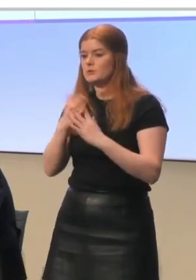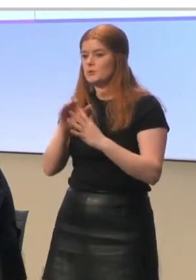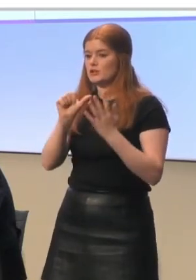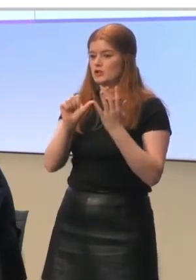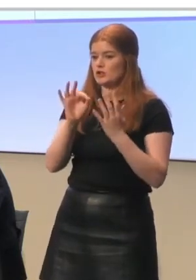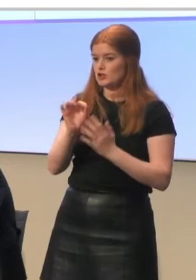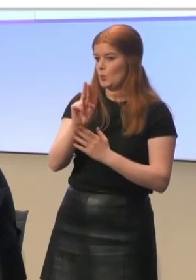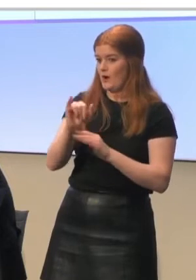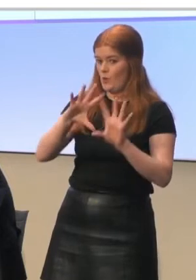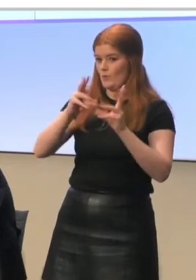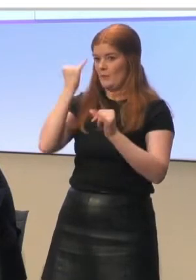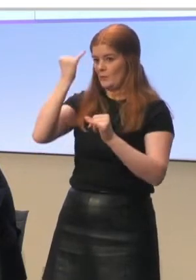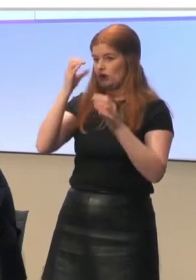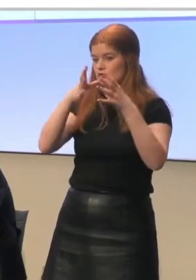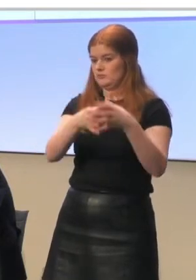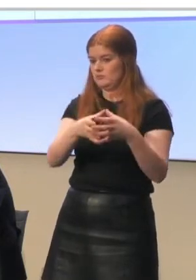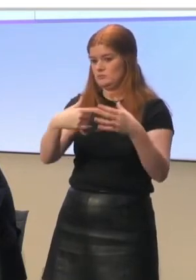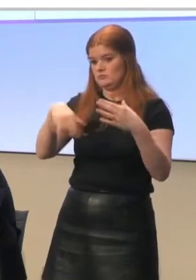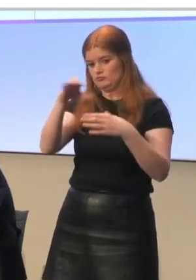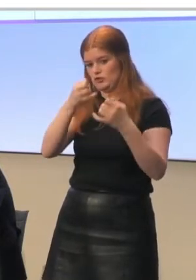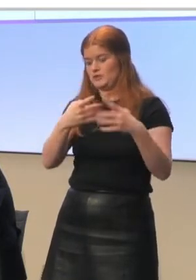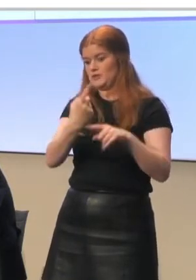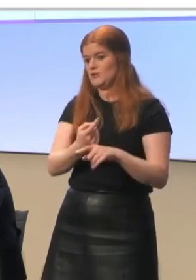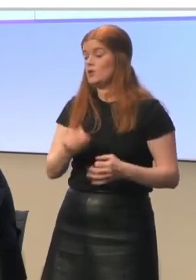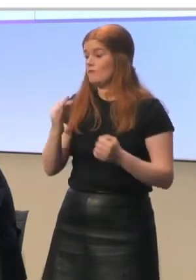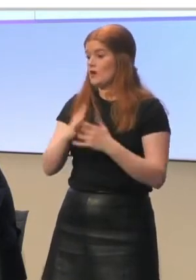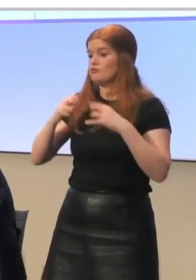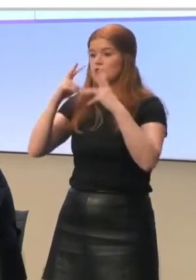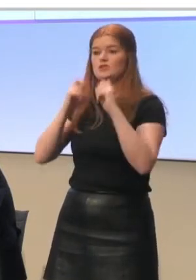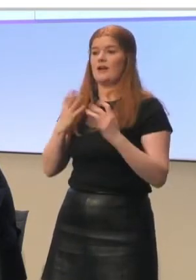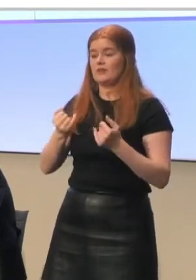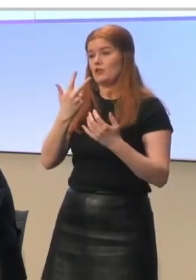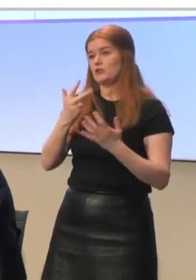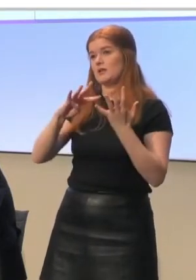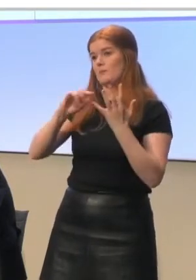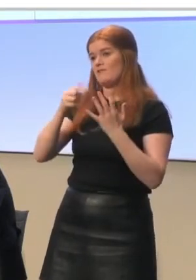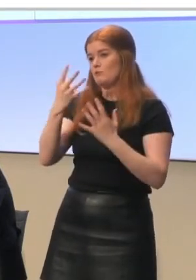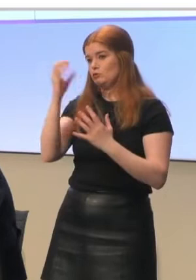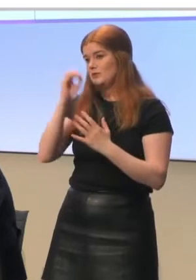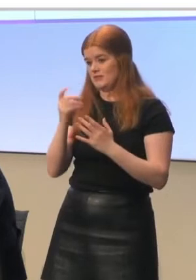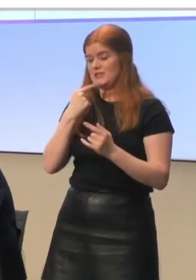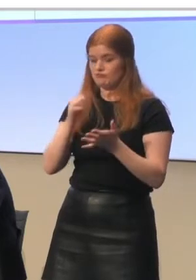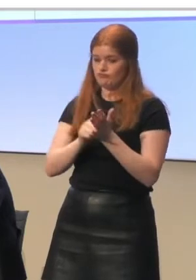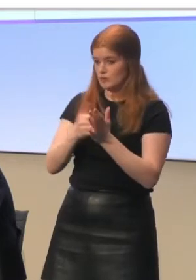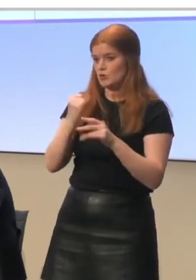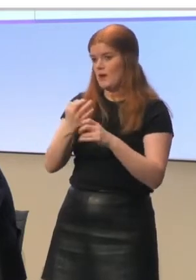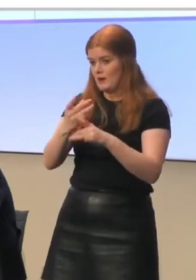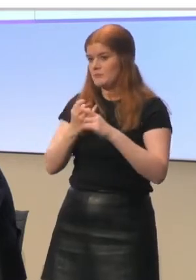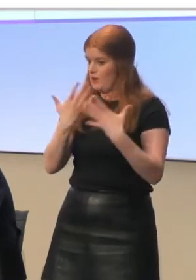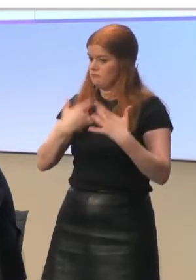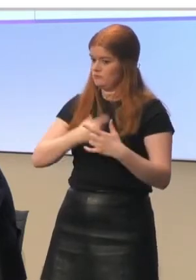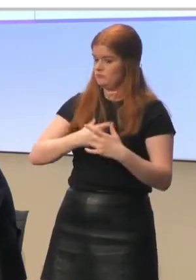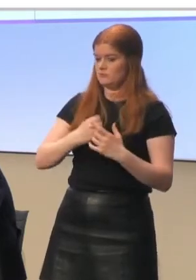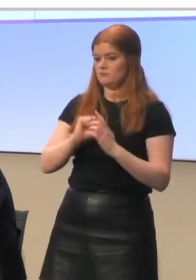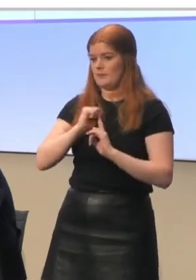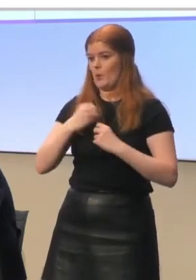GUI overall population findings here. So in our study, we had 39.5% said it helped a lot with developing as a person,